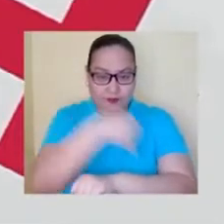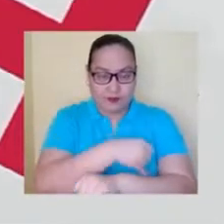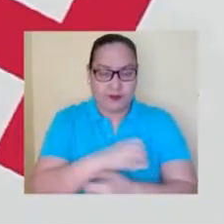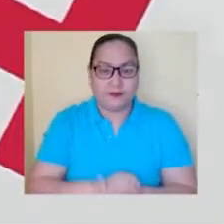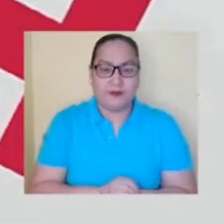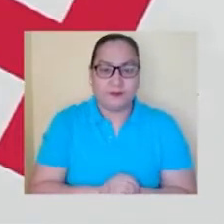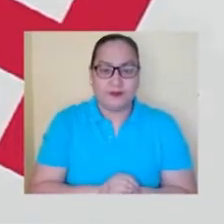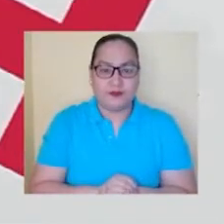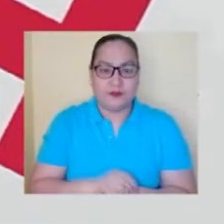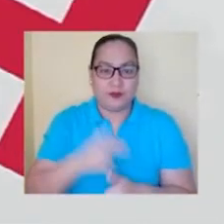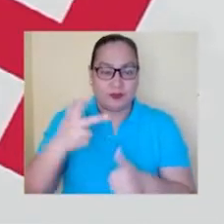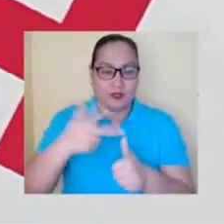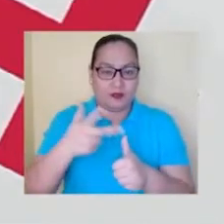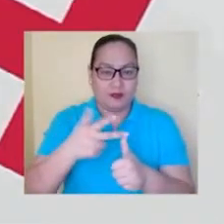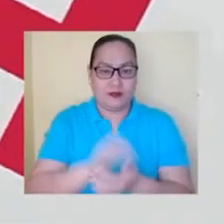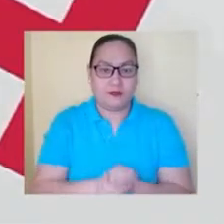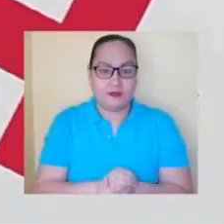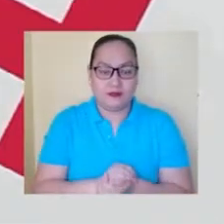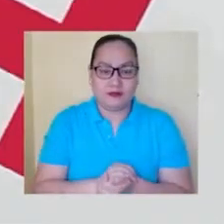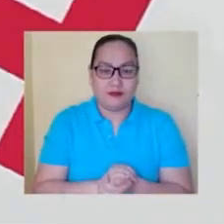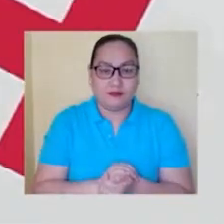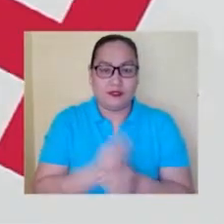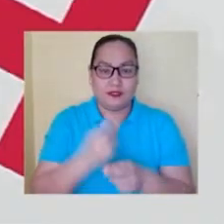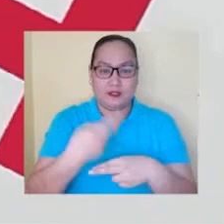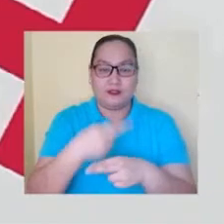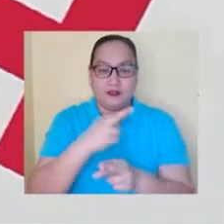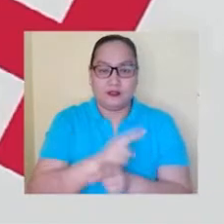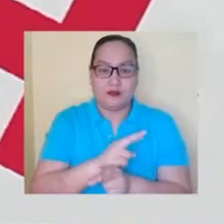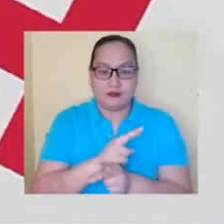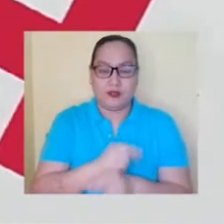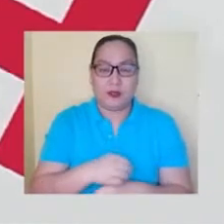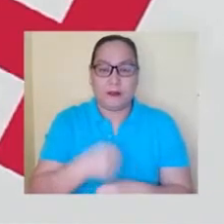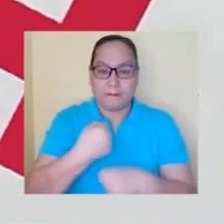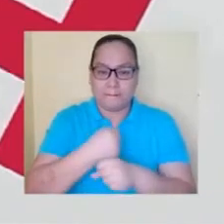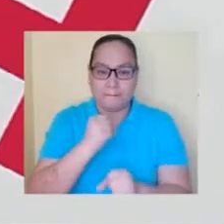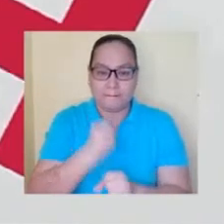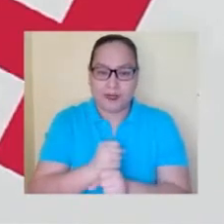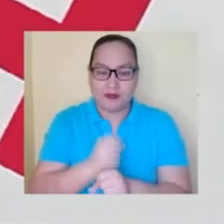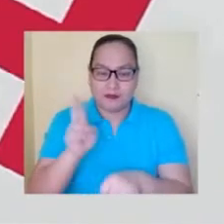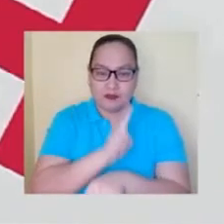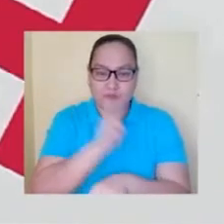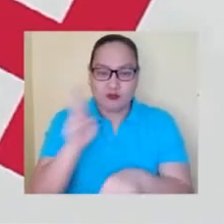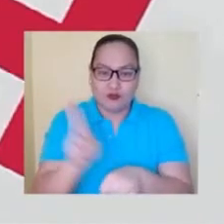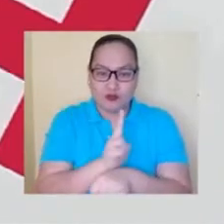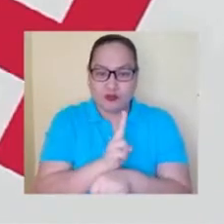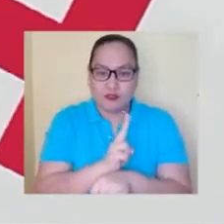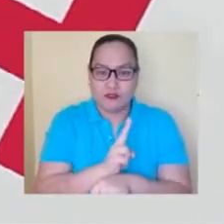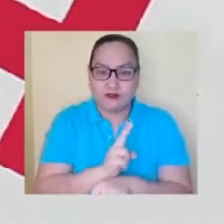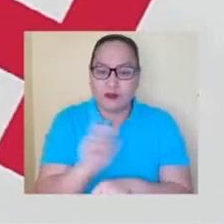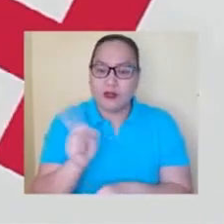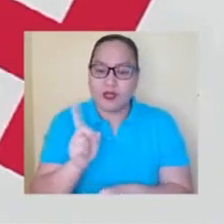3. Resourceful. A good first aider makes the best use of things at hand.